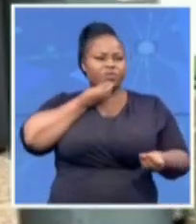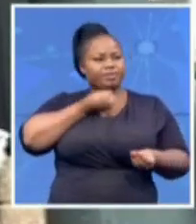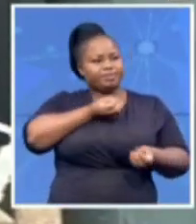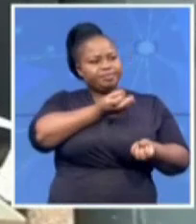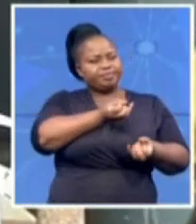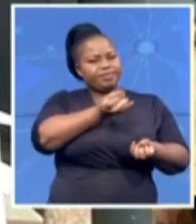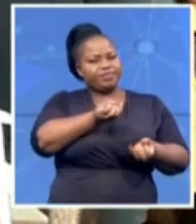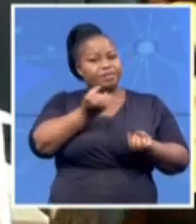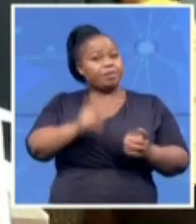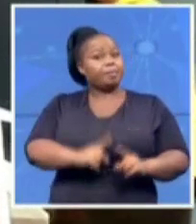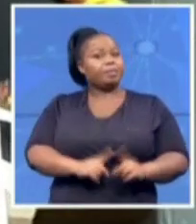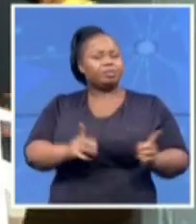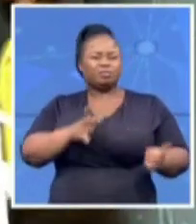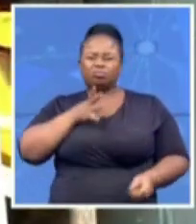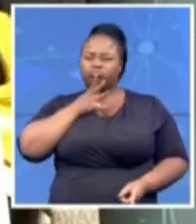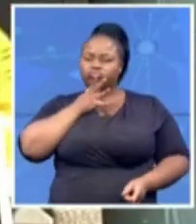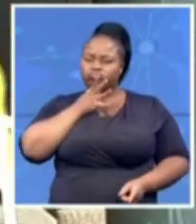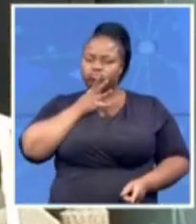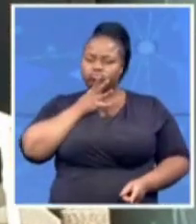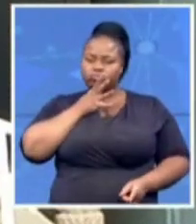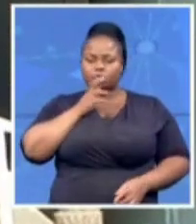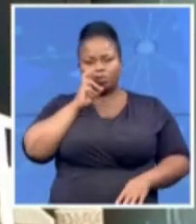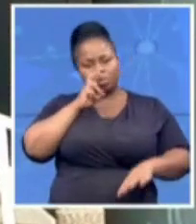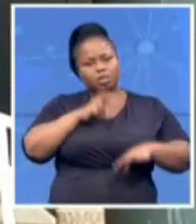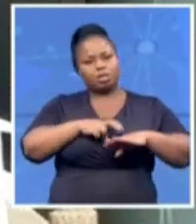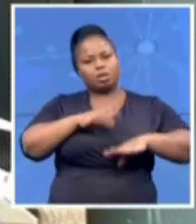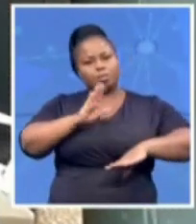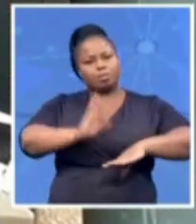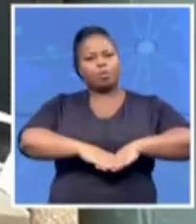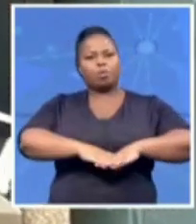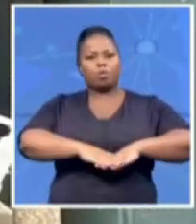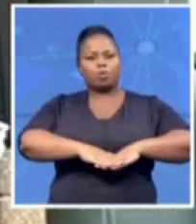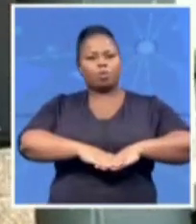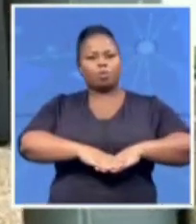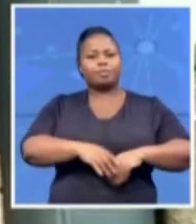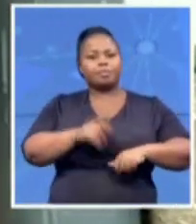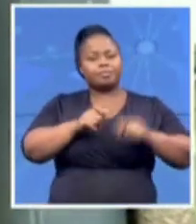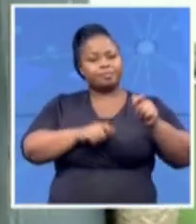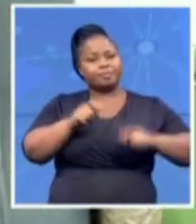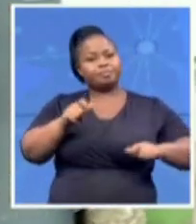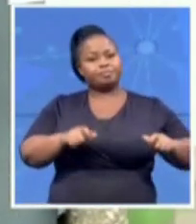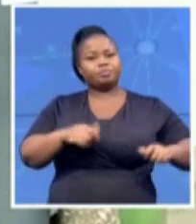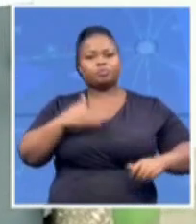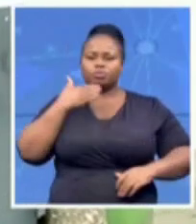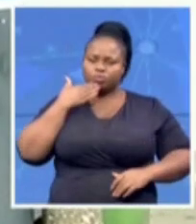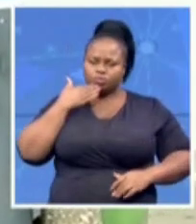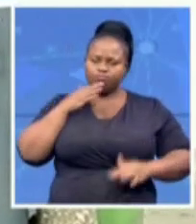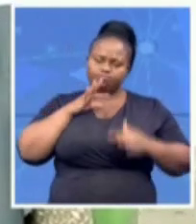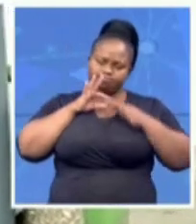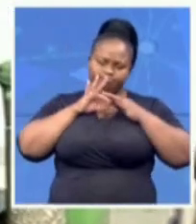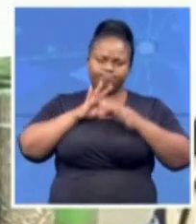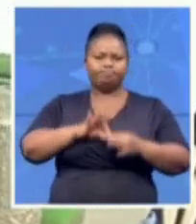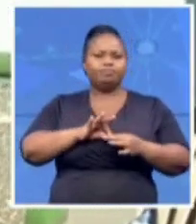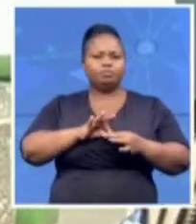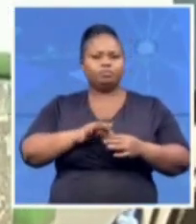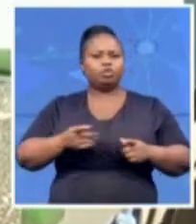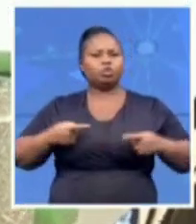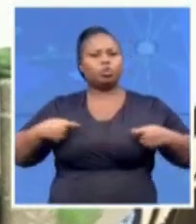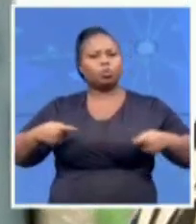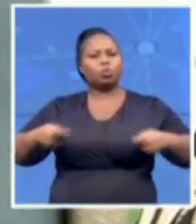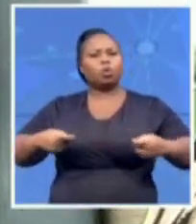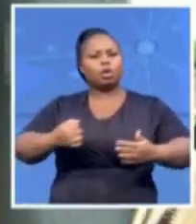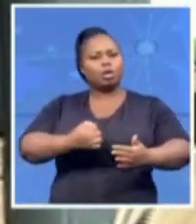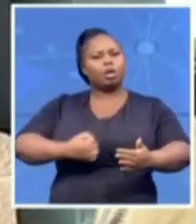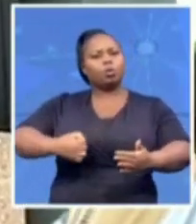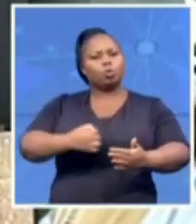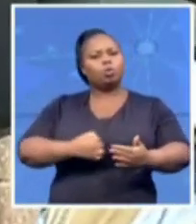need more hands. We need more people who are going to commit themselves into cooking for these people, so that we'll be able to at